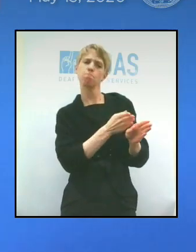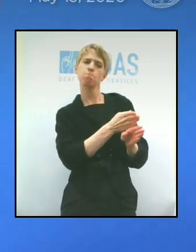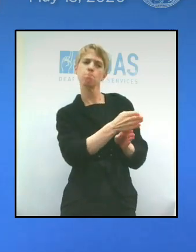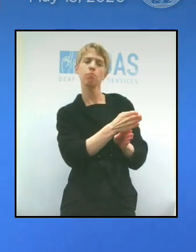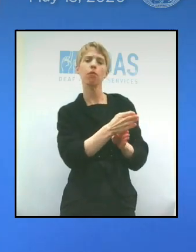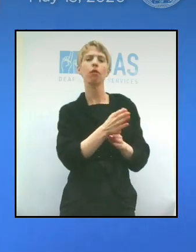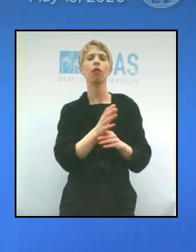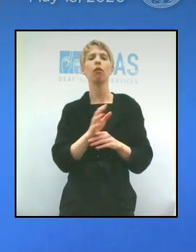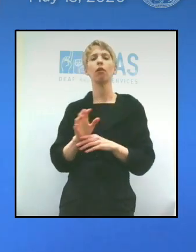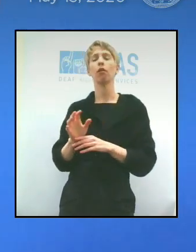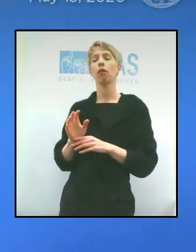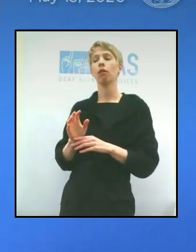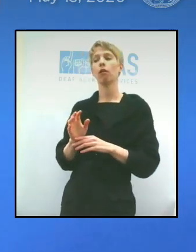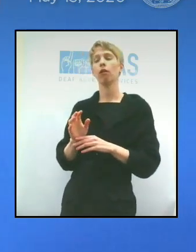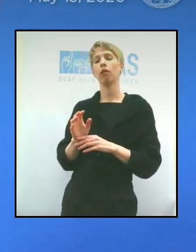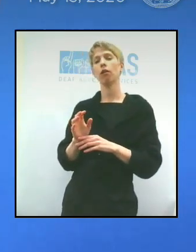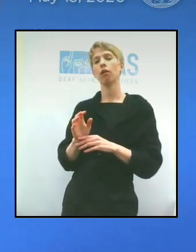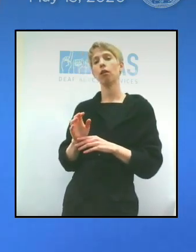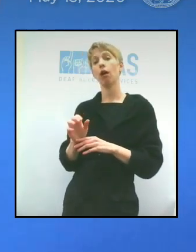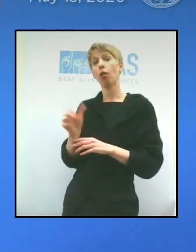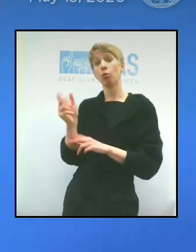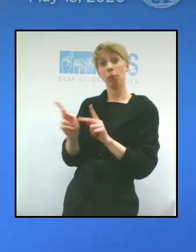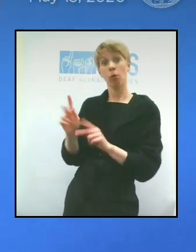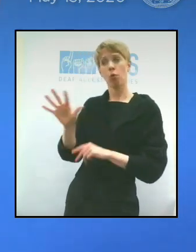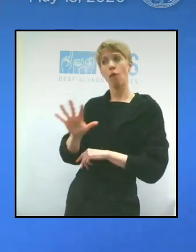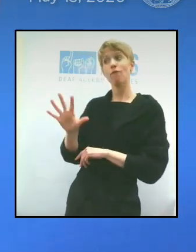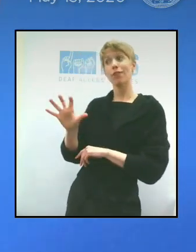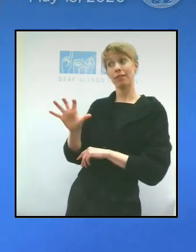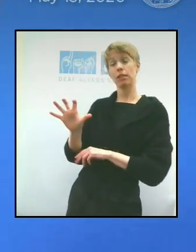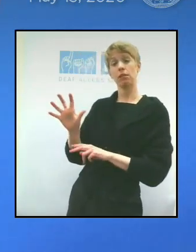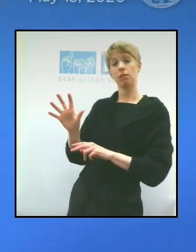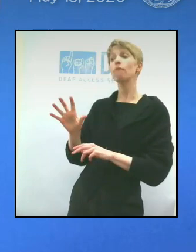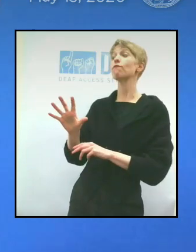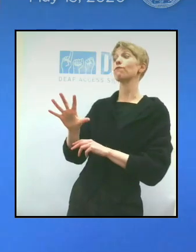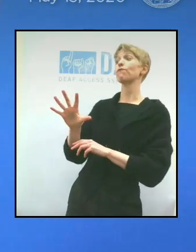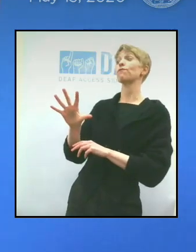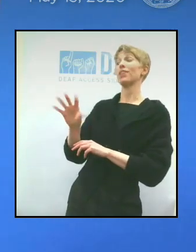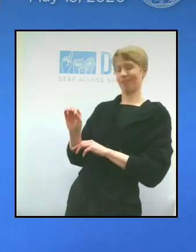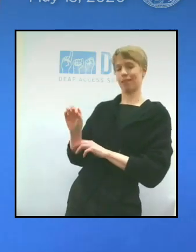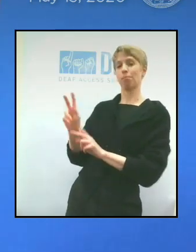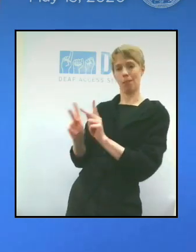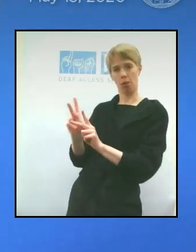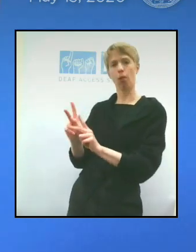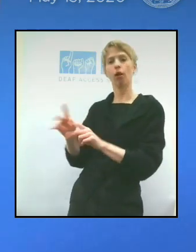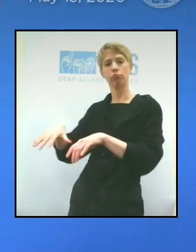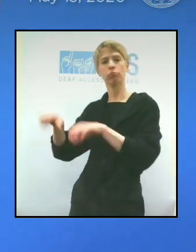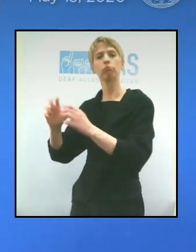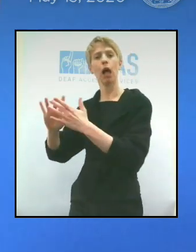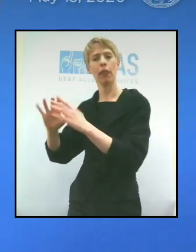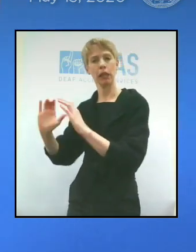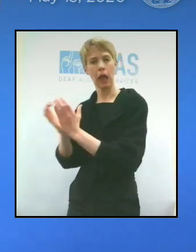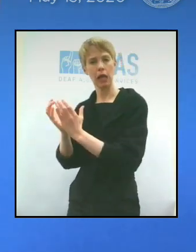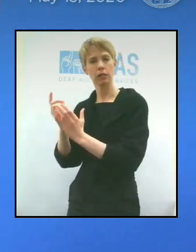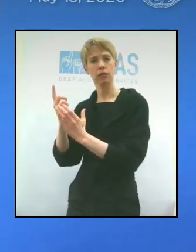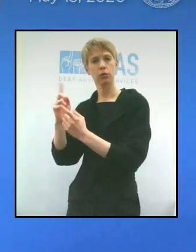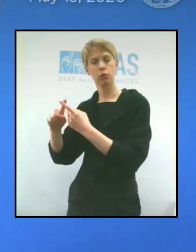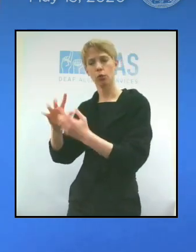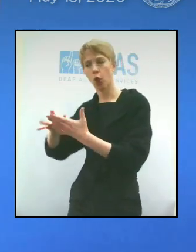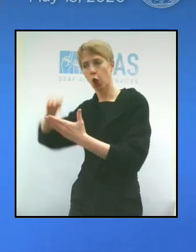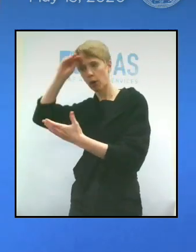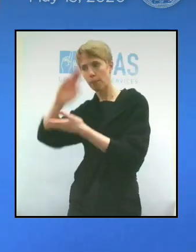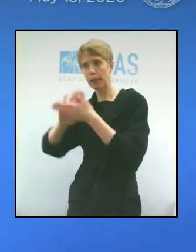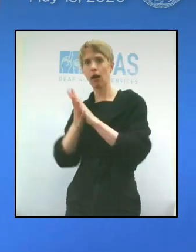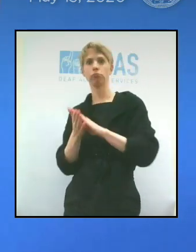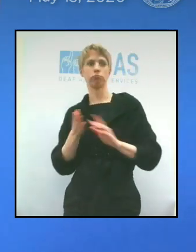are truthfully taking the online class that's available. New York State requires 277, but New York State's also going to be hiring